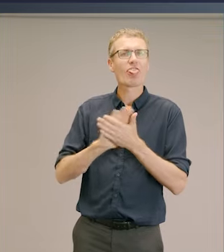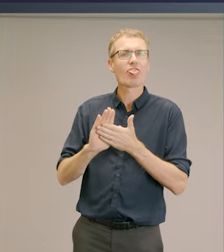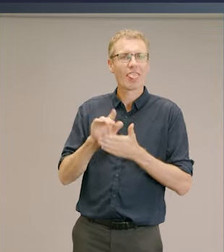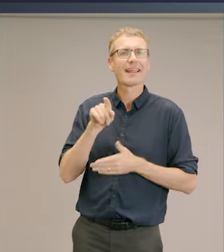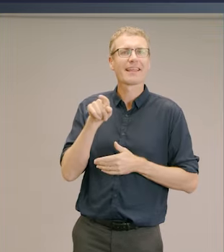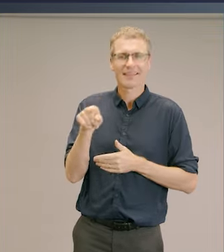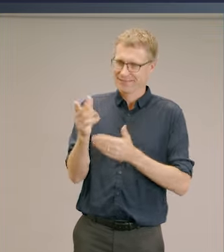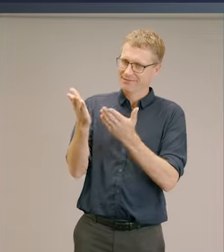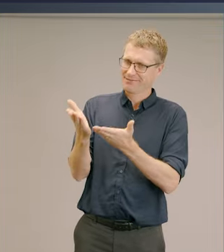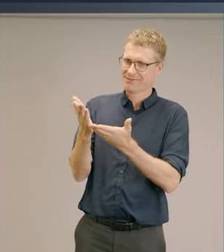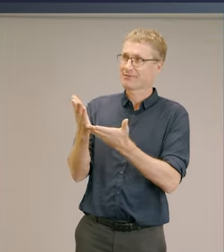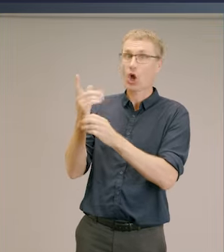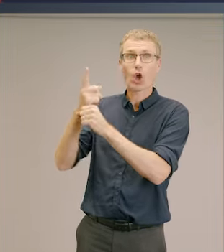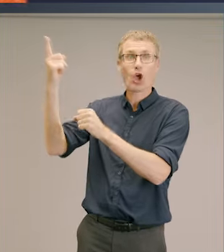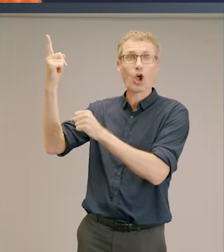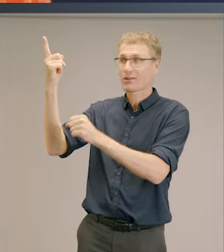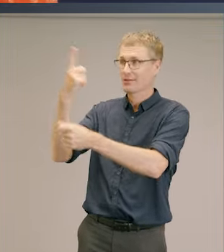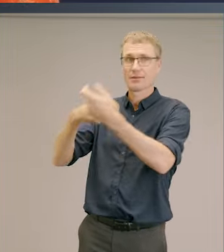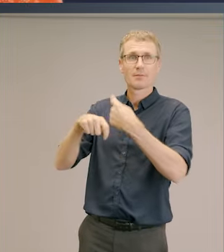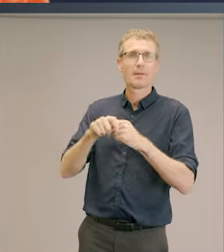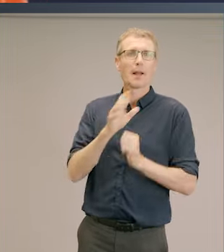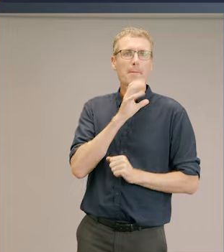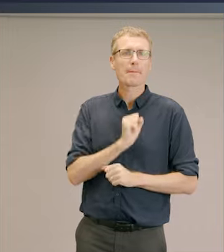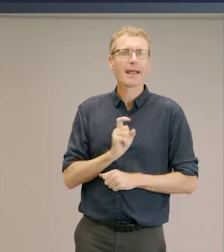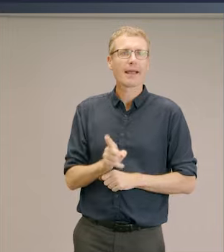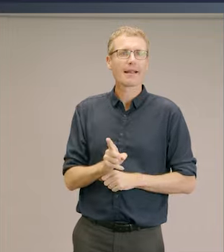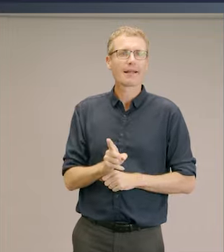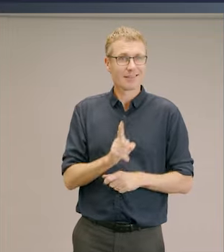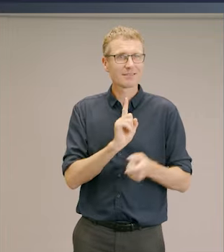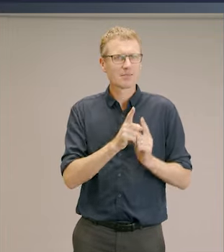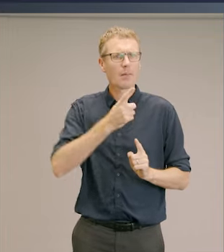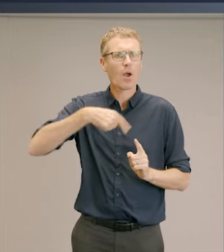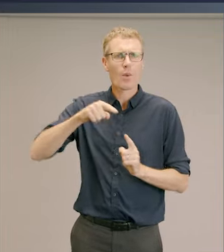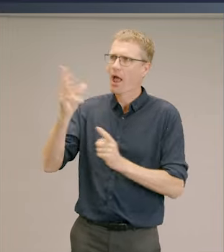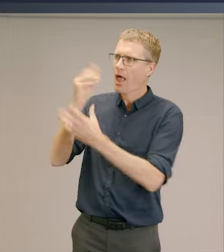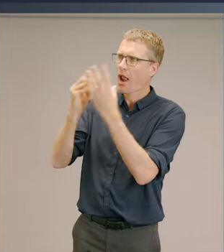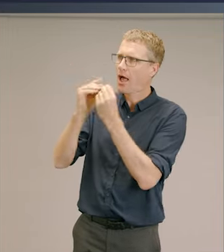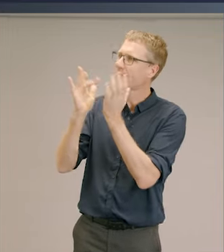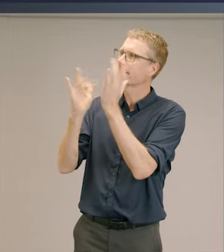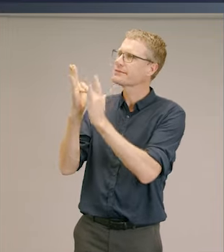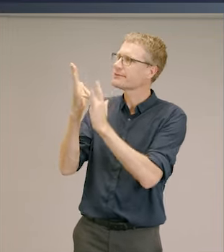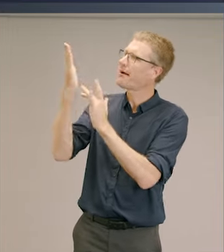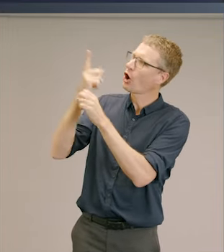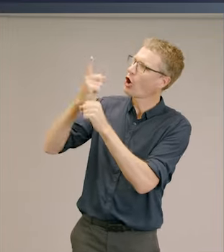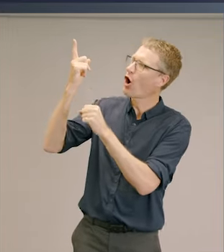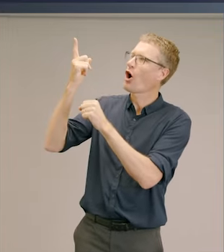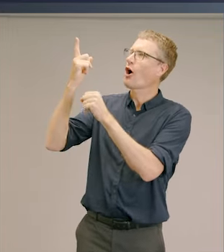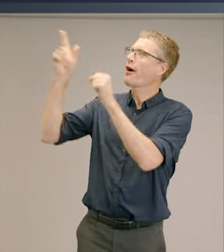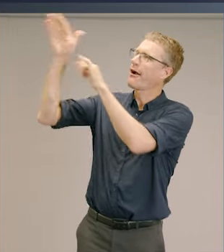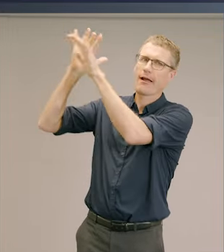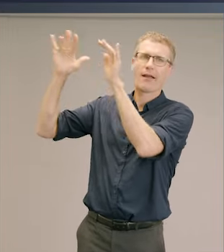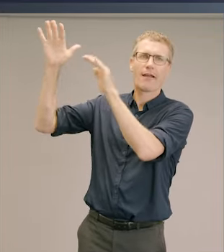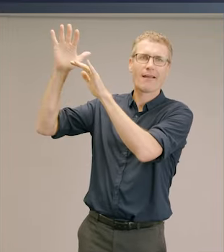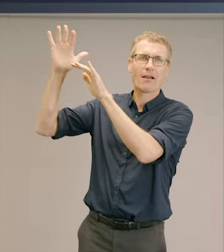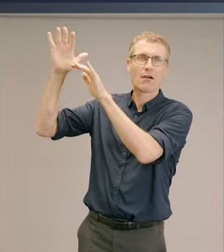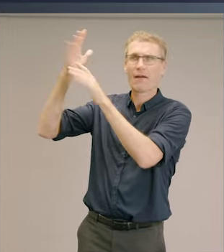as he was known, Jesus the man. Because I think often we get to know Jesus the King and we focus on Jesus'